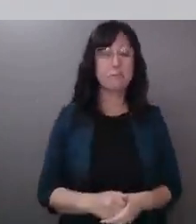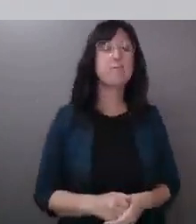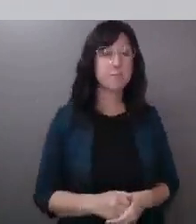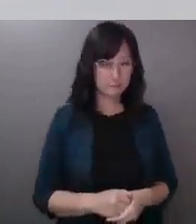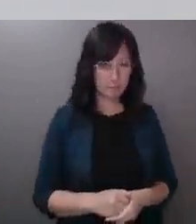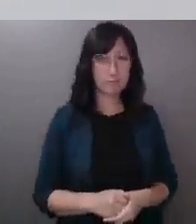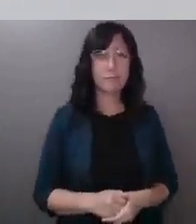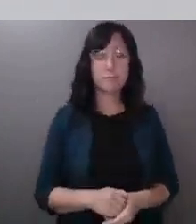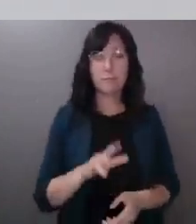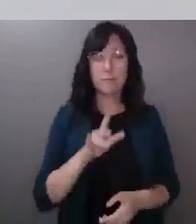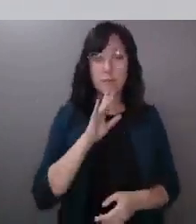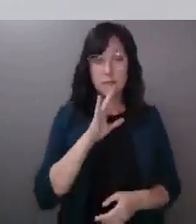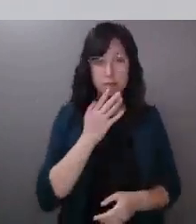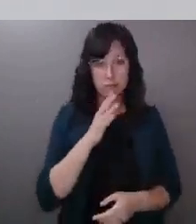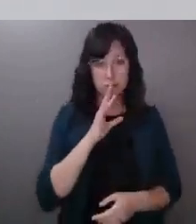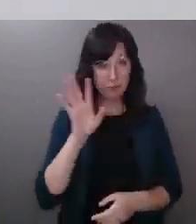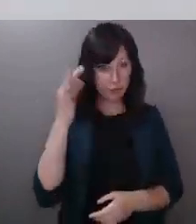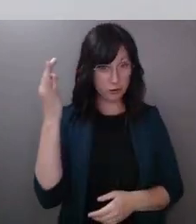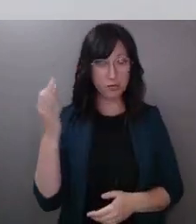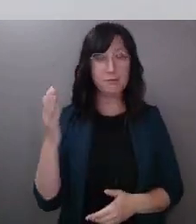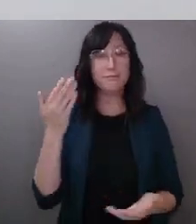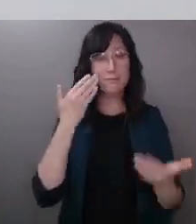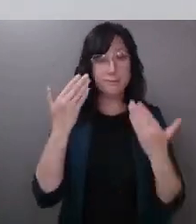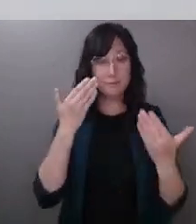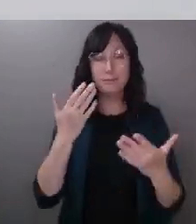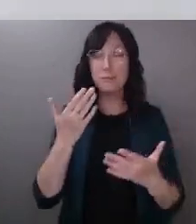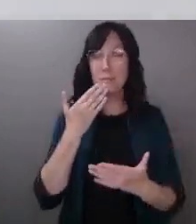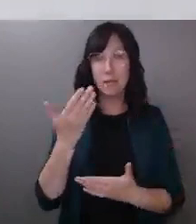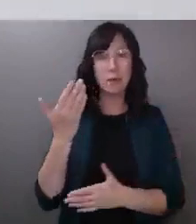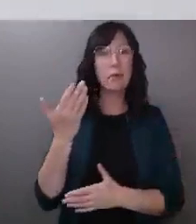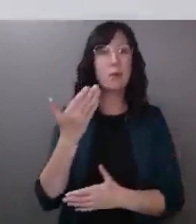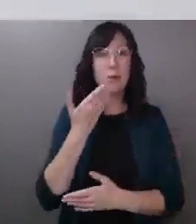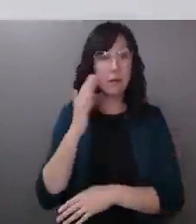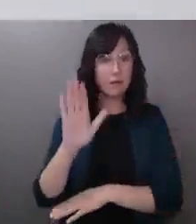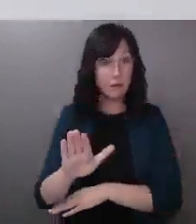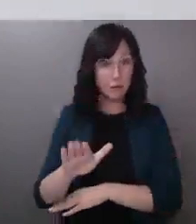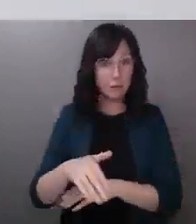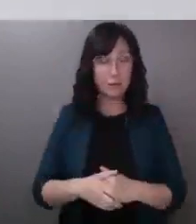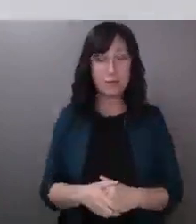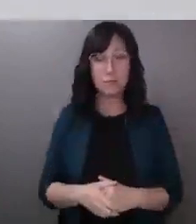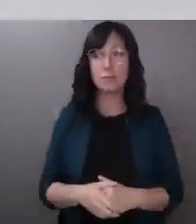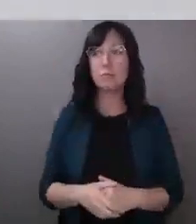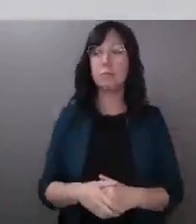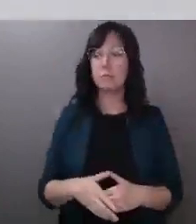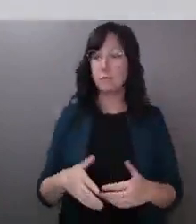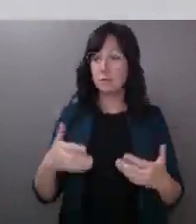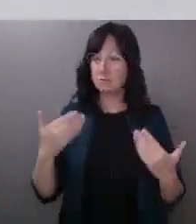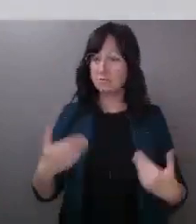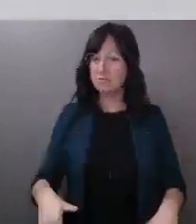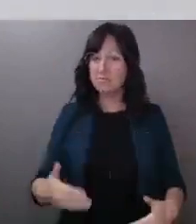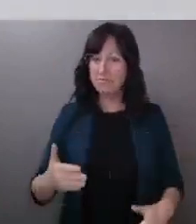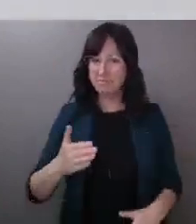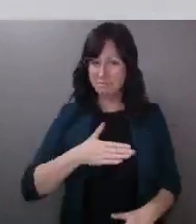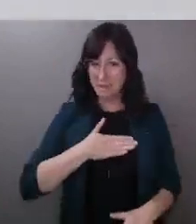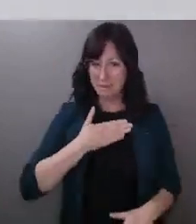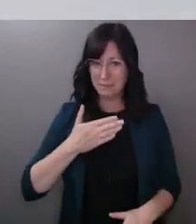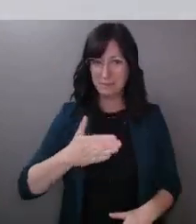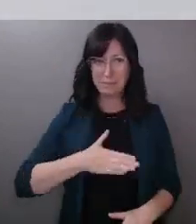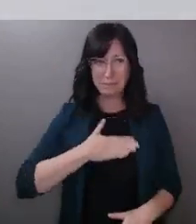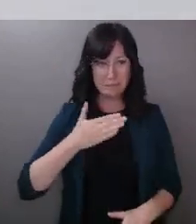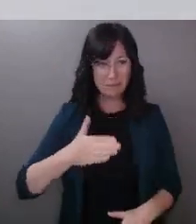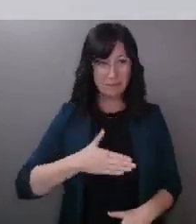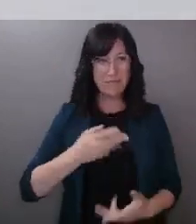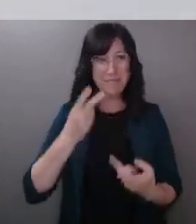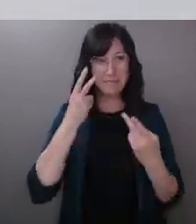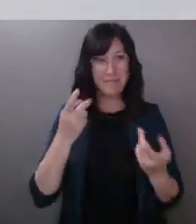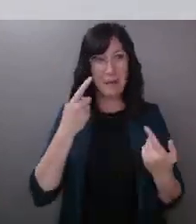Merci. Bonjour tout le monde. Good afternoon, everyone. Je suis heureux que le service I'm very pleased to see